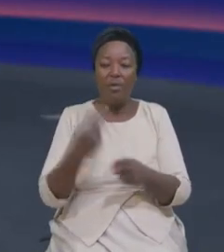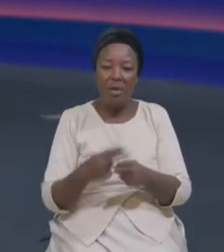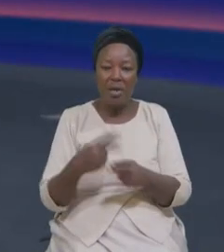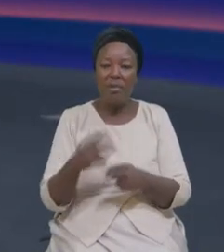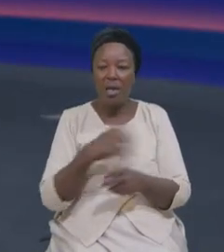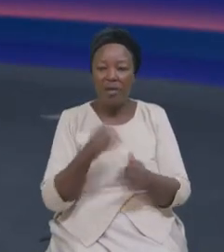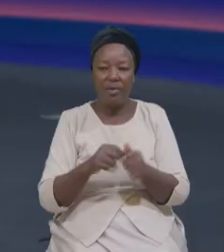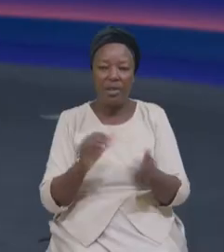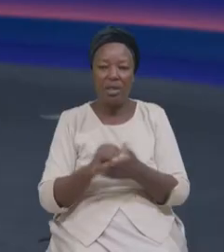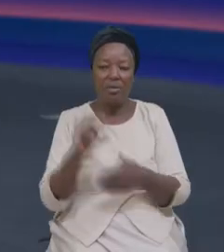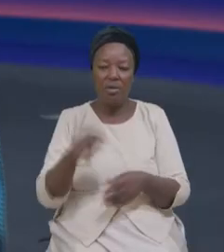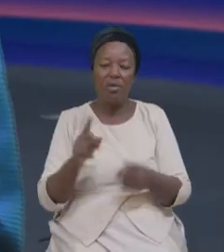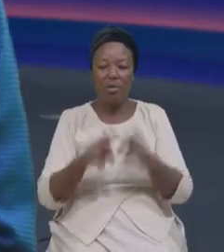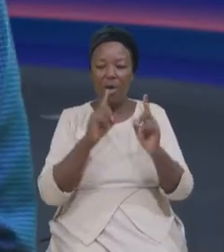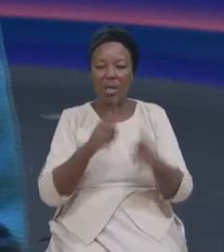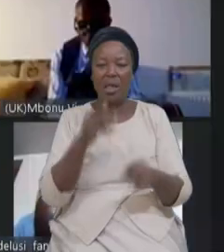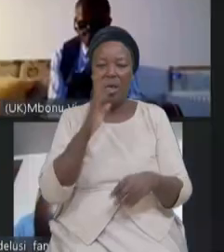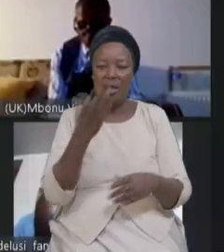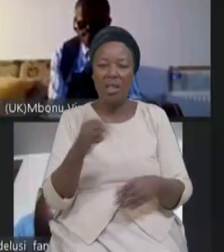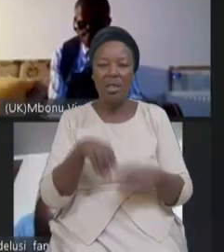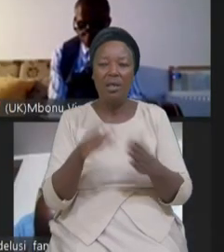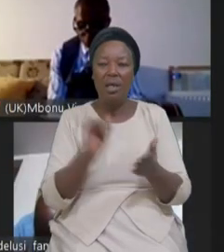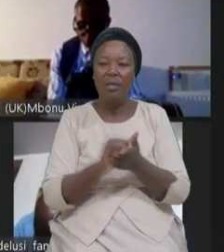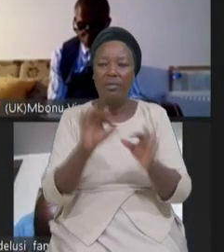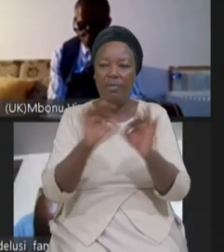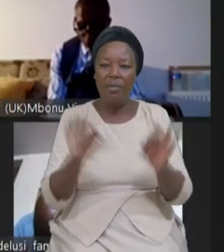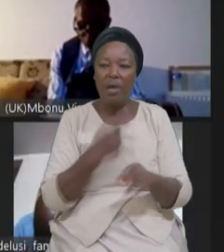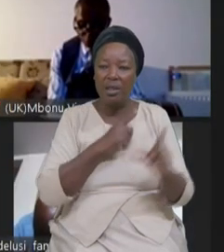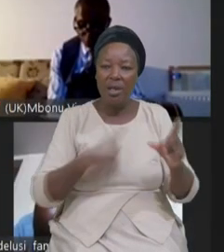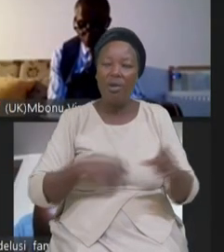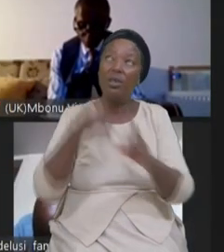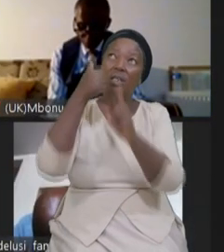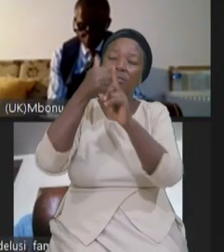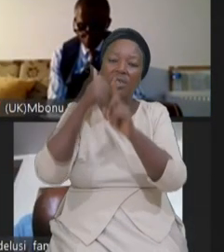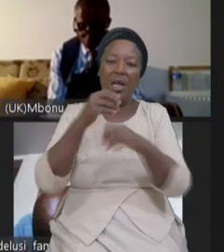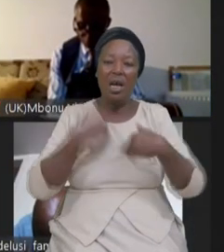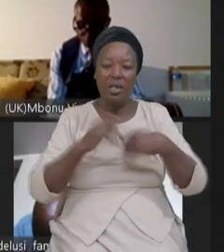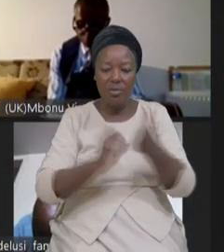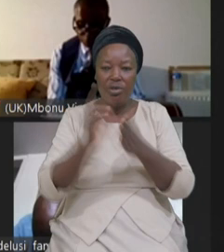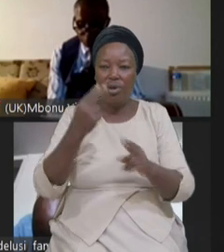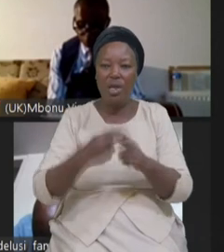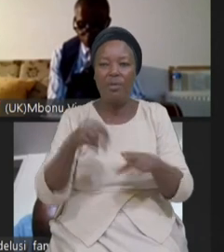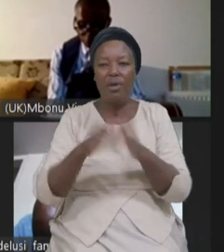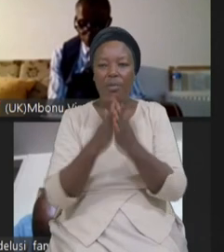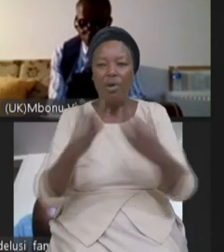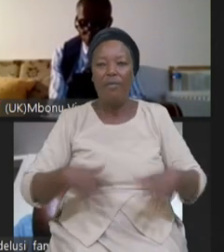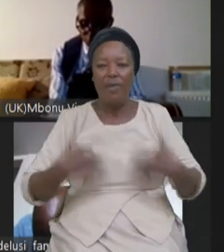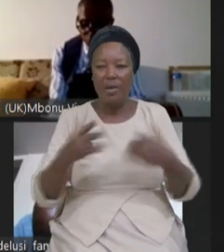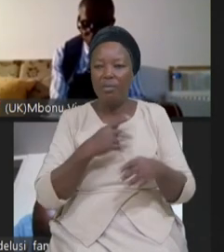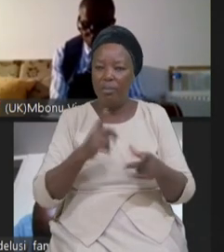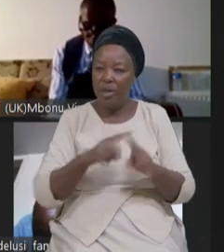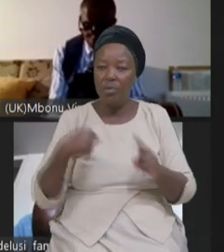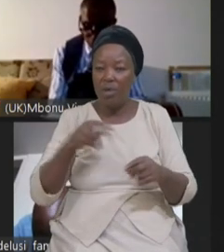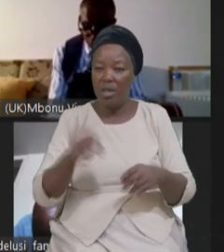the correct thing there. And the Lord himself has written your name in the book of life. But we need to do this so that we